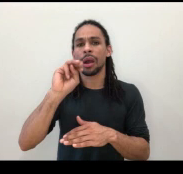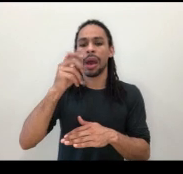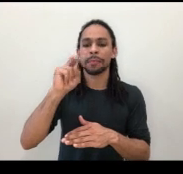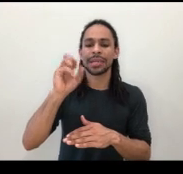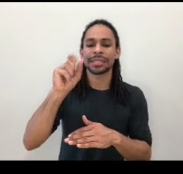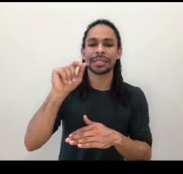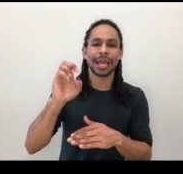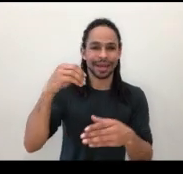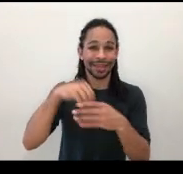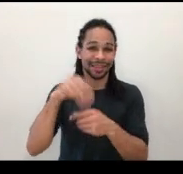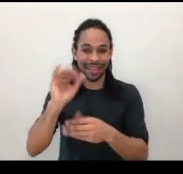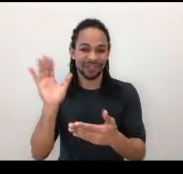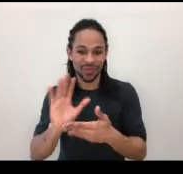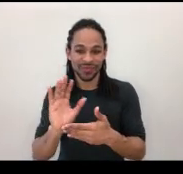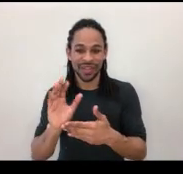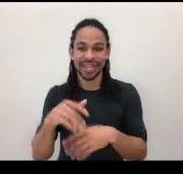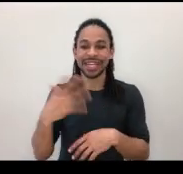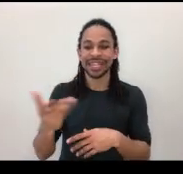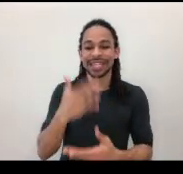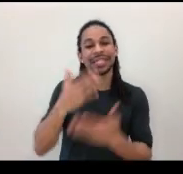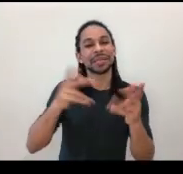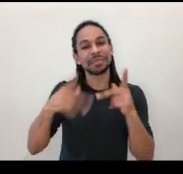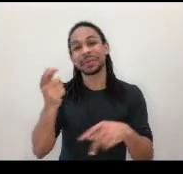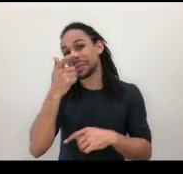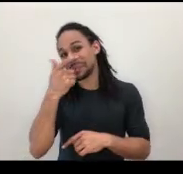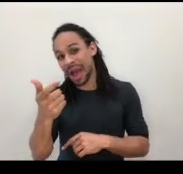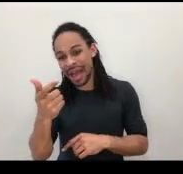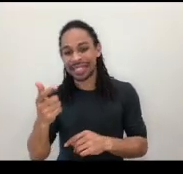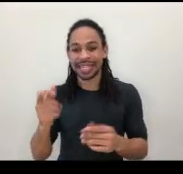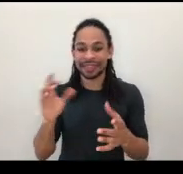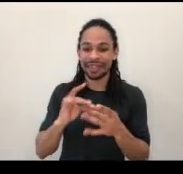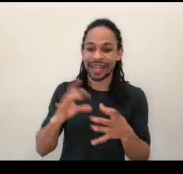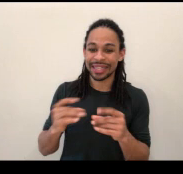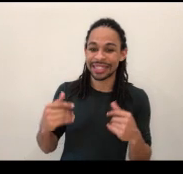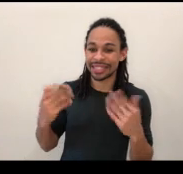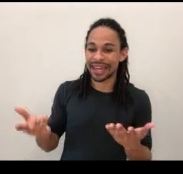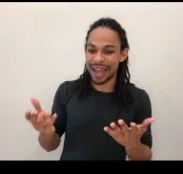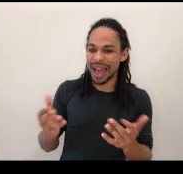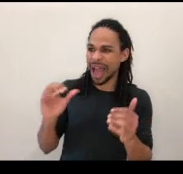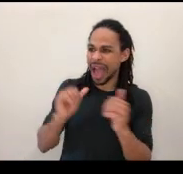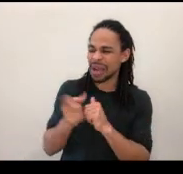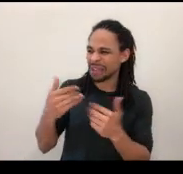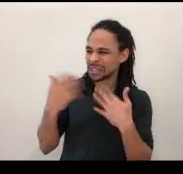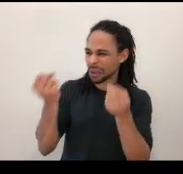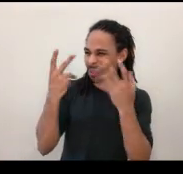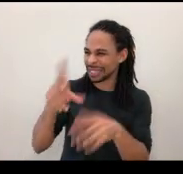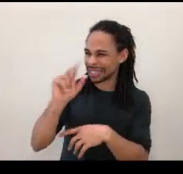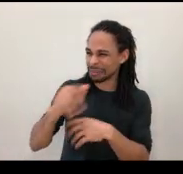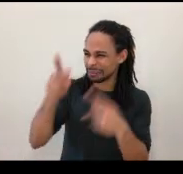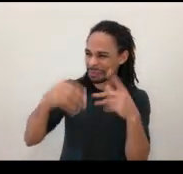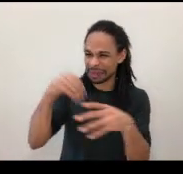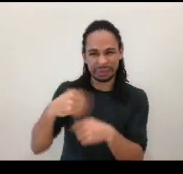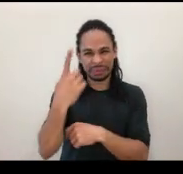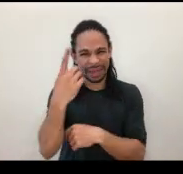overcompensate in the movie. When people watch the movie, how are all these